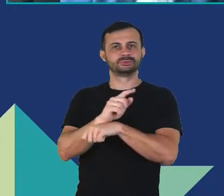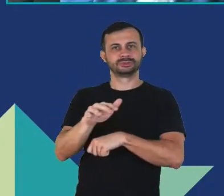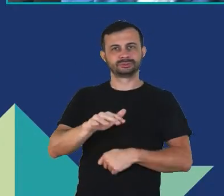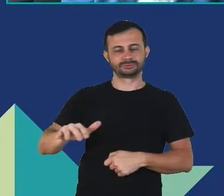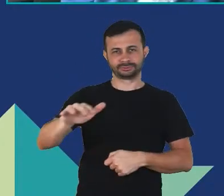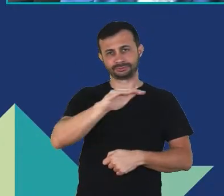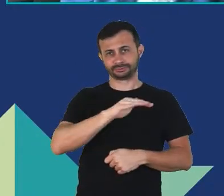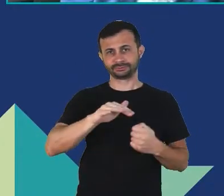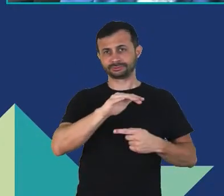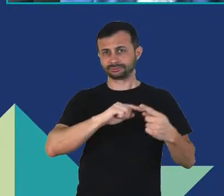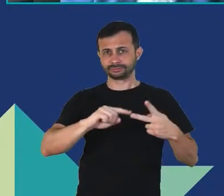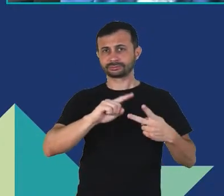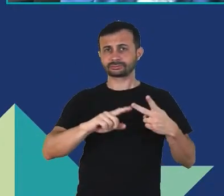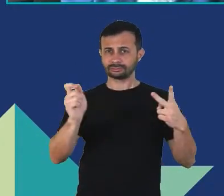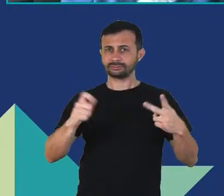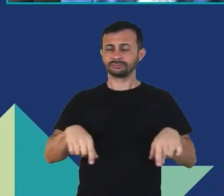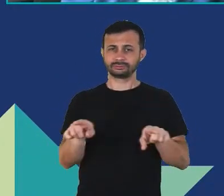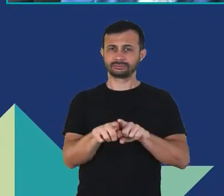your